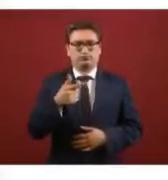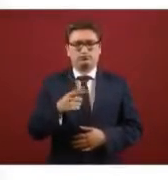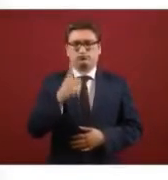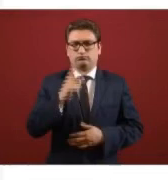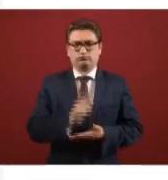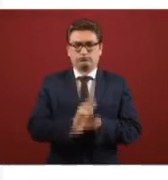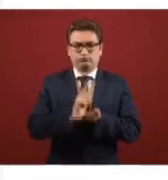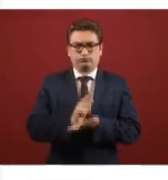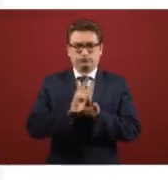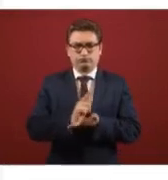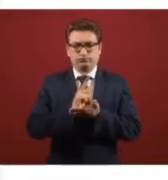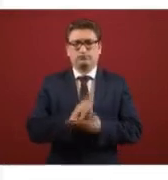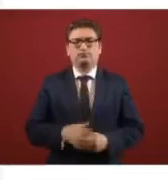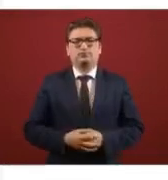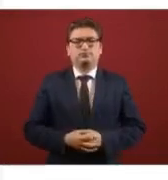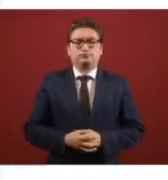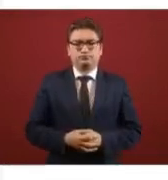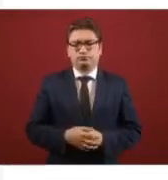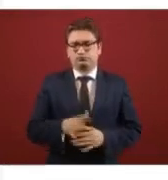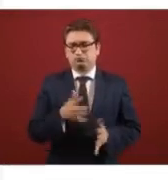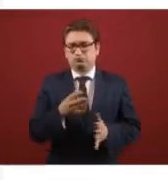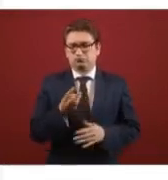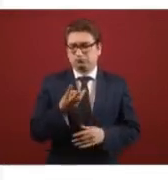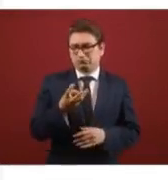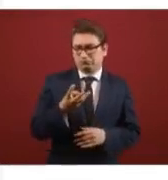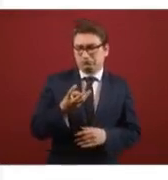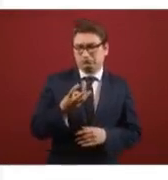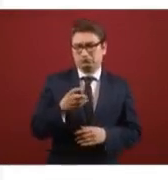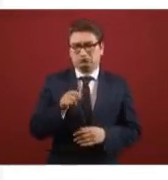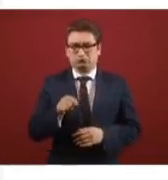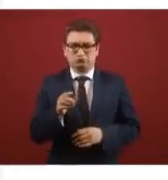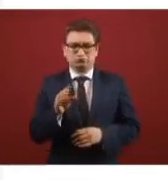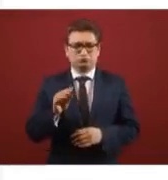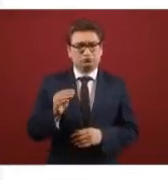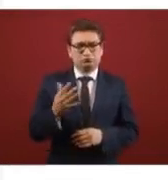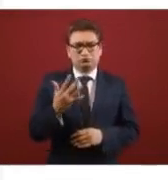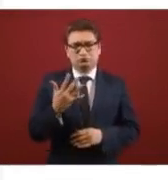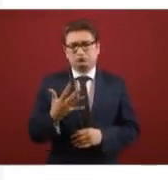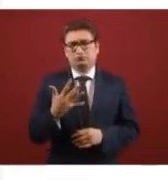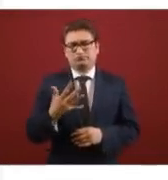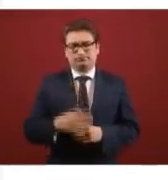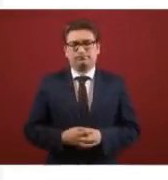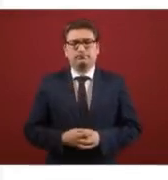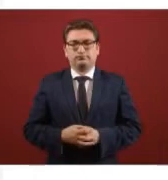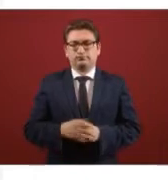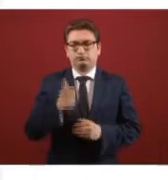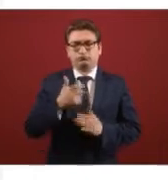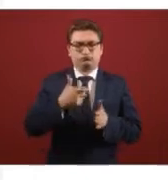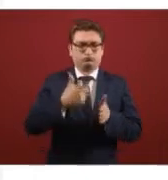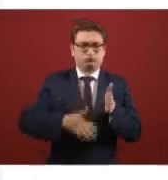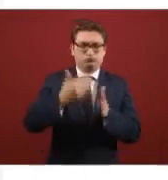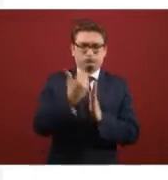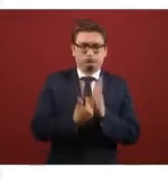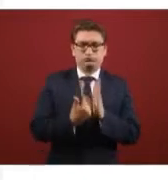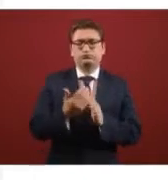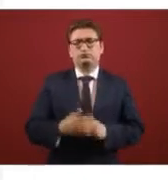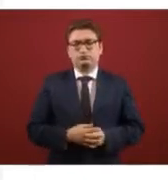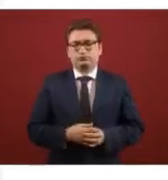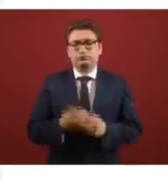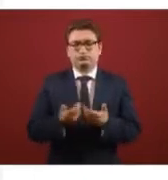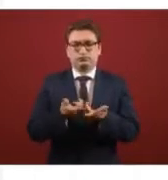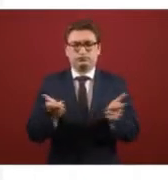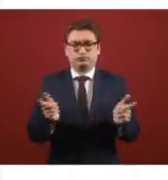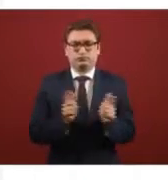con un margen de 2077. 3 Grupo pesos Seca 95 Gasolineras. centavos por litro, mientras que el más económico lo And the encontramos most en el economical